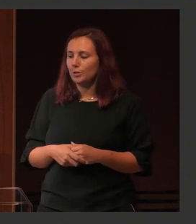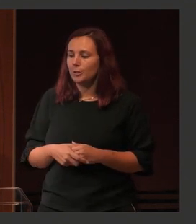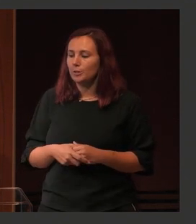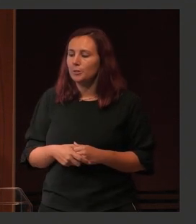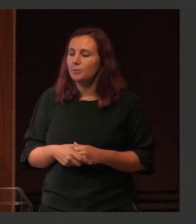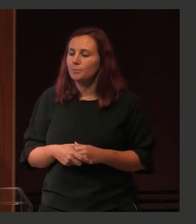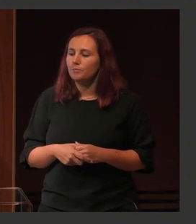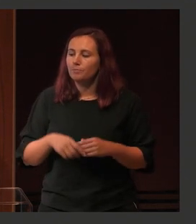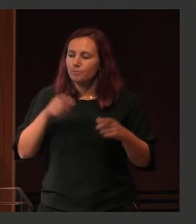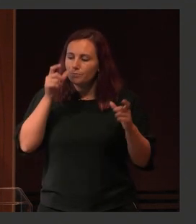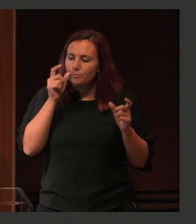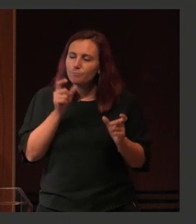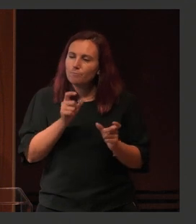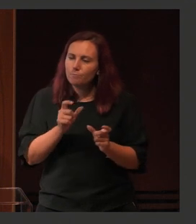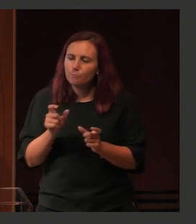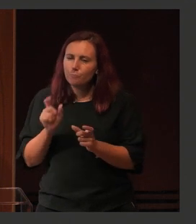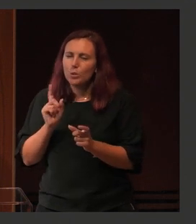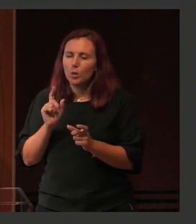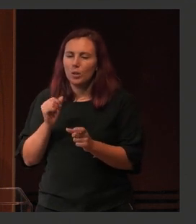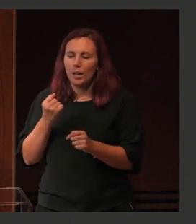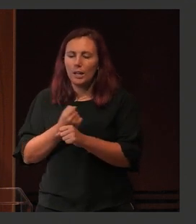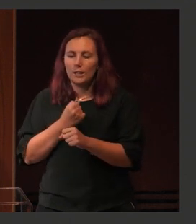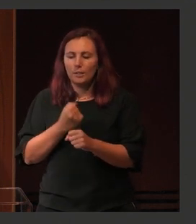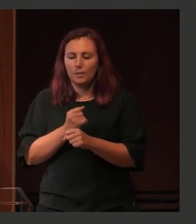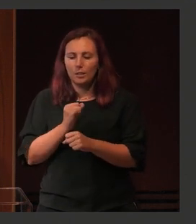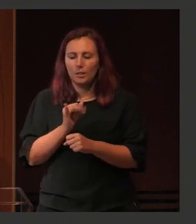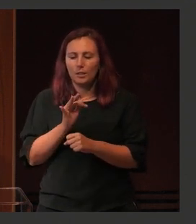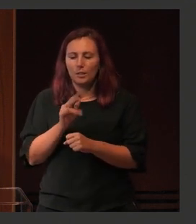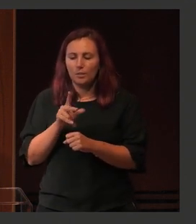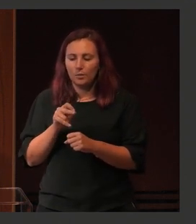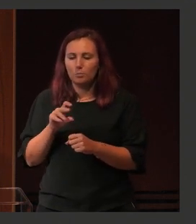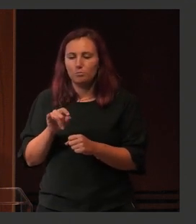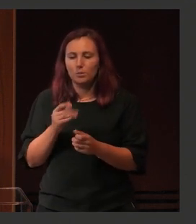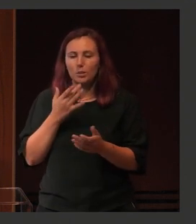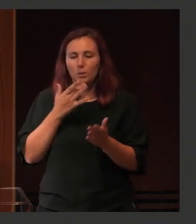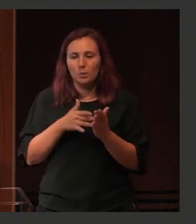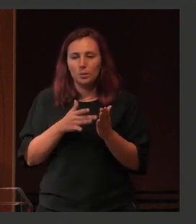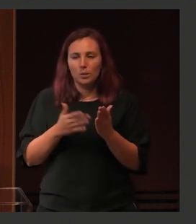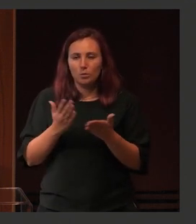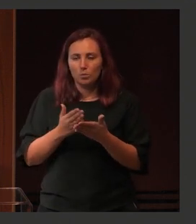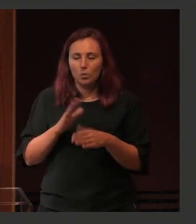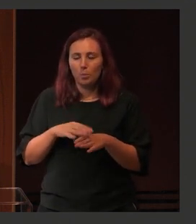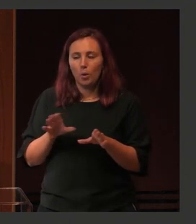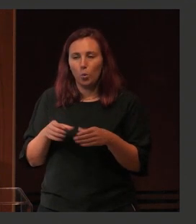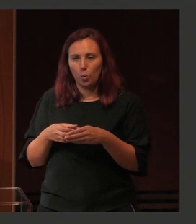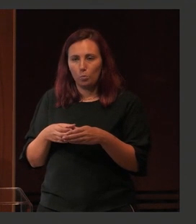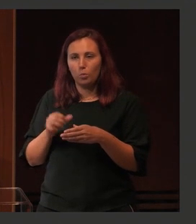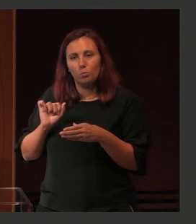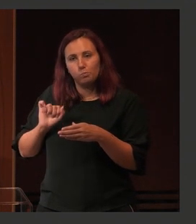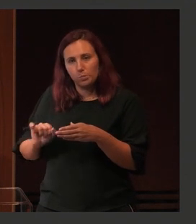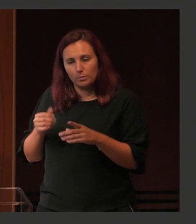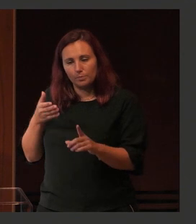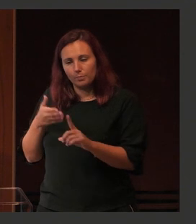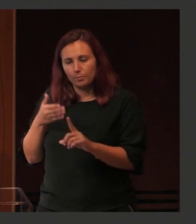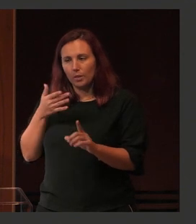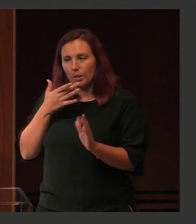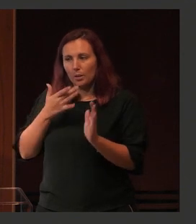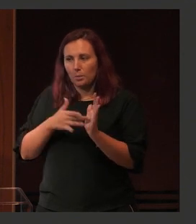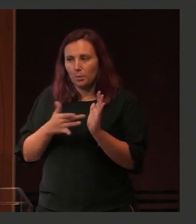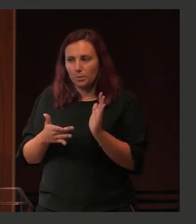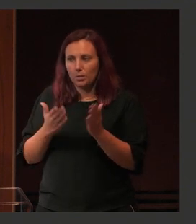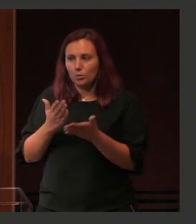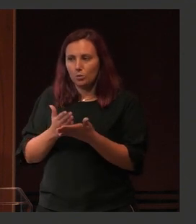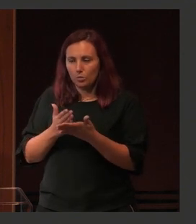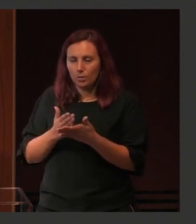activities for school libraries. We have a special group in IFLA that is the school library group. We have the